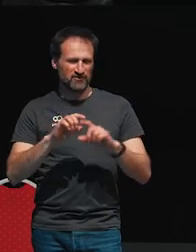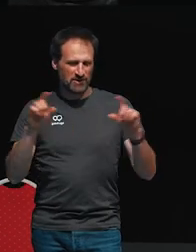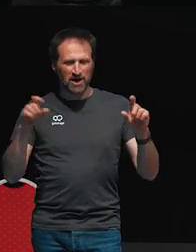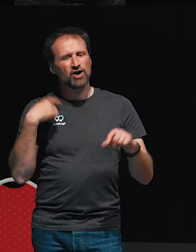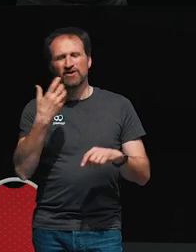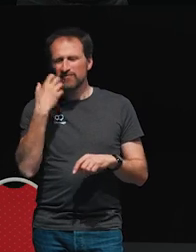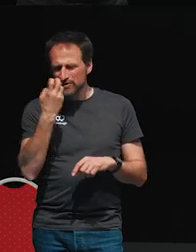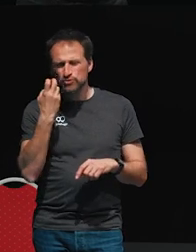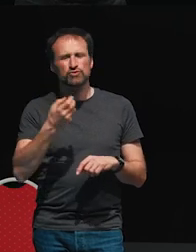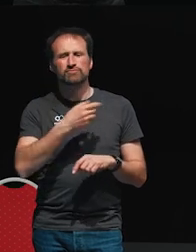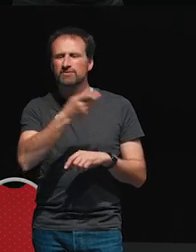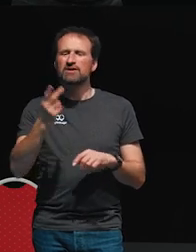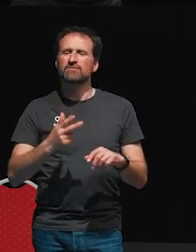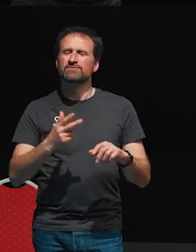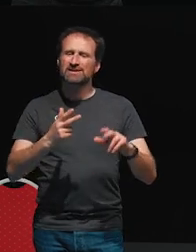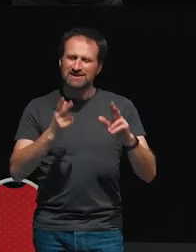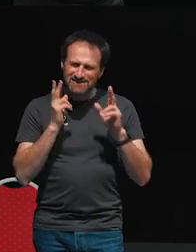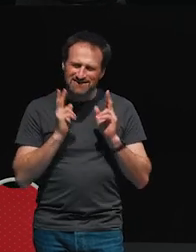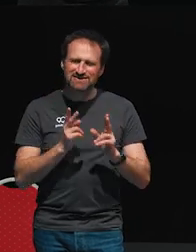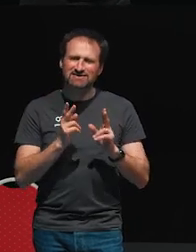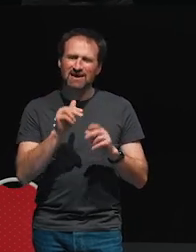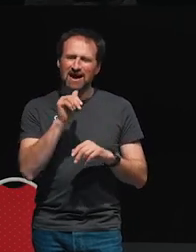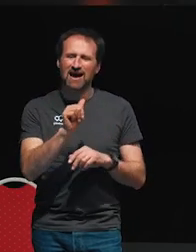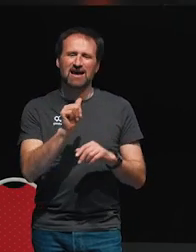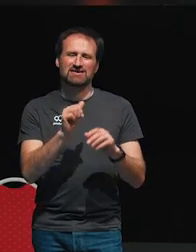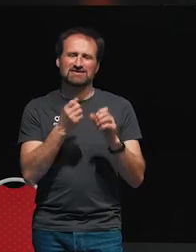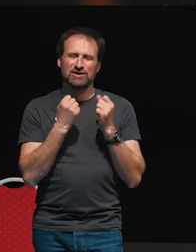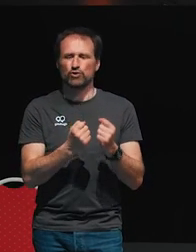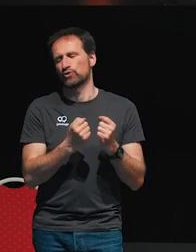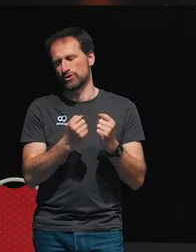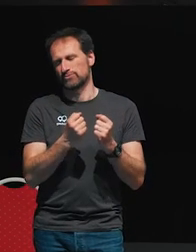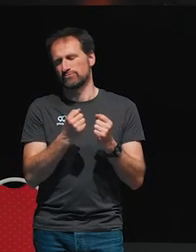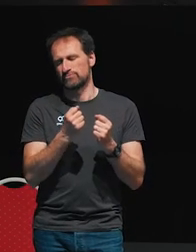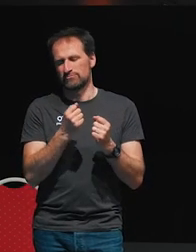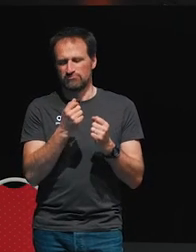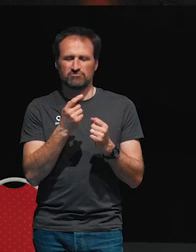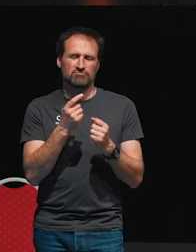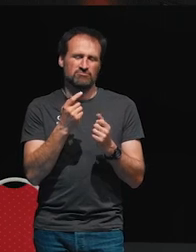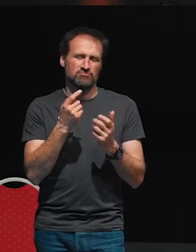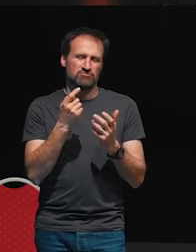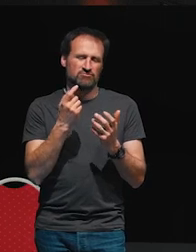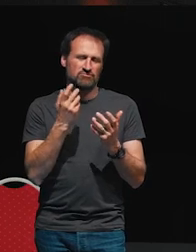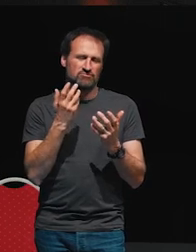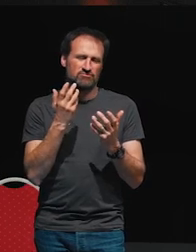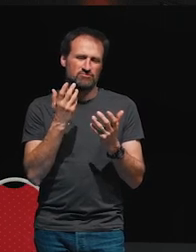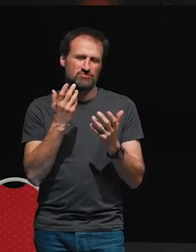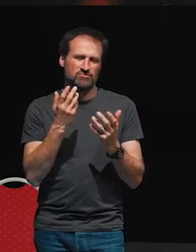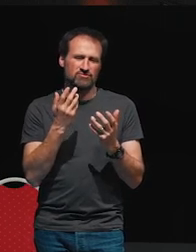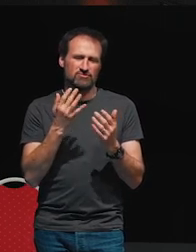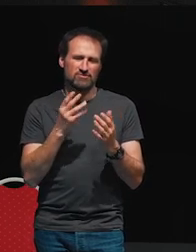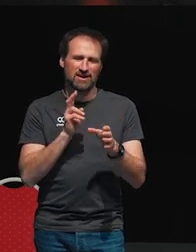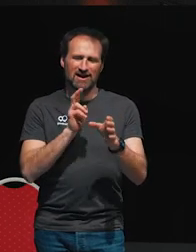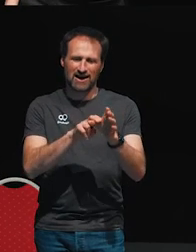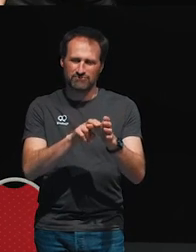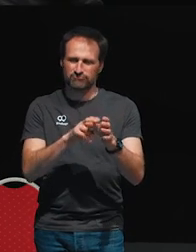to implement a secure authentication flow so you can focus on actually building your products. I'm also a Google developer expert, and